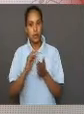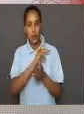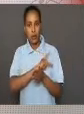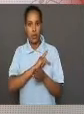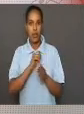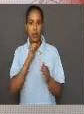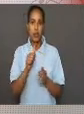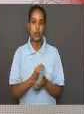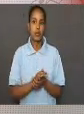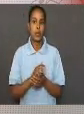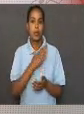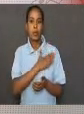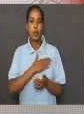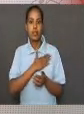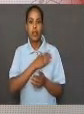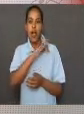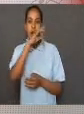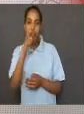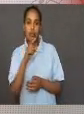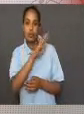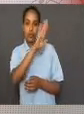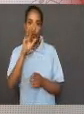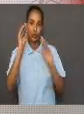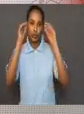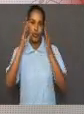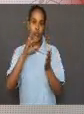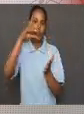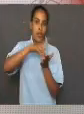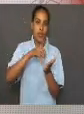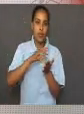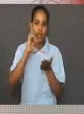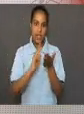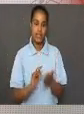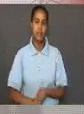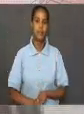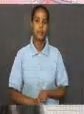did not, please ask your teacher to review your list.